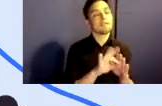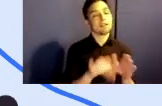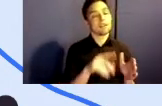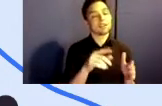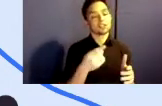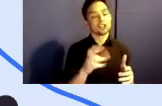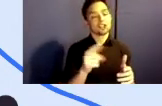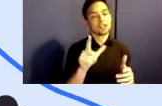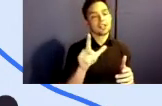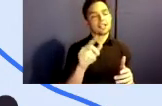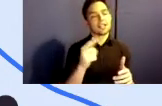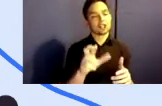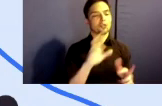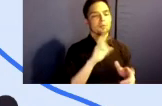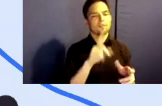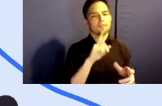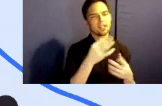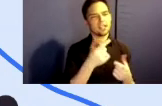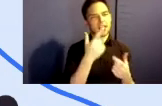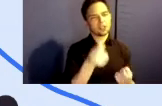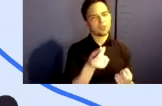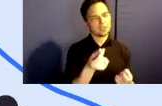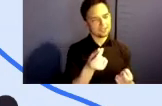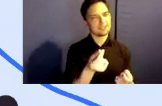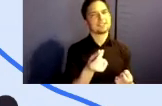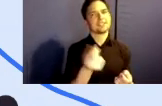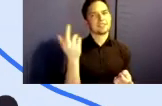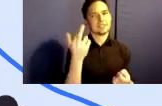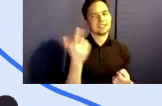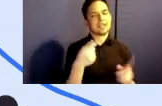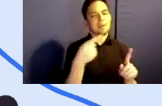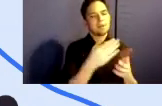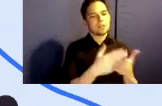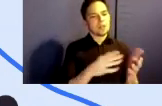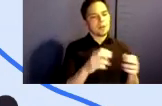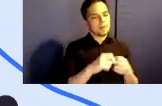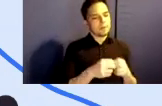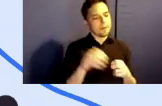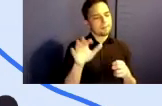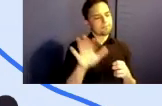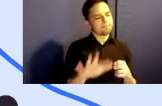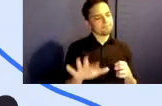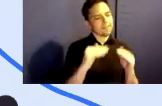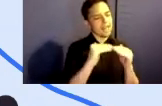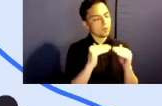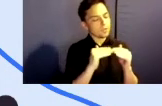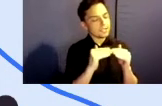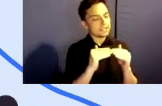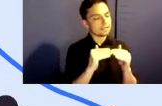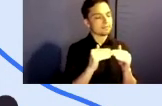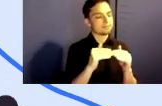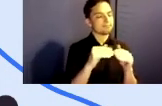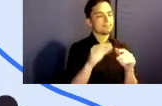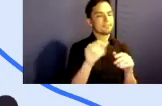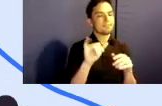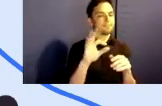response actually was quite interesting, because it sort of points to some of these problems around equity and fairness in